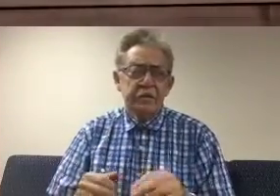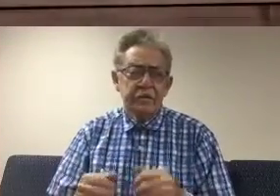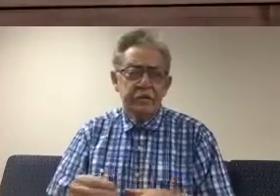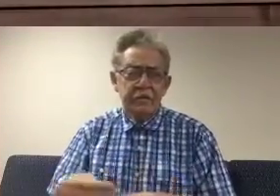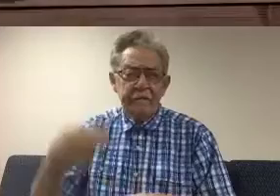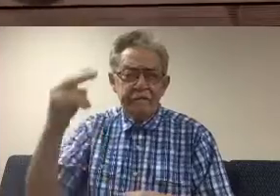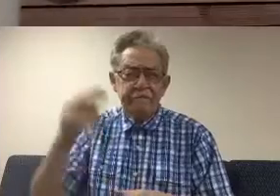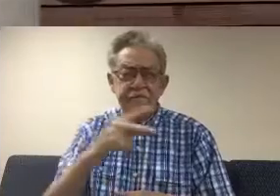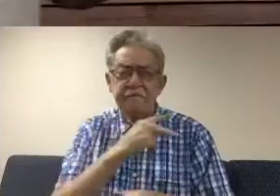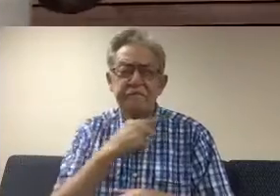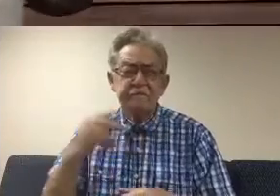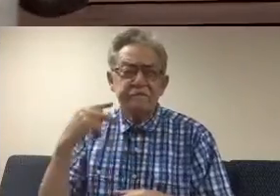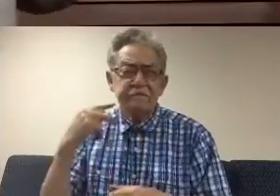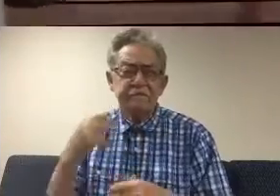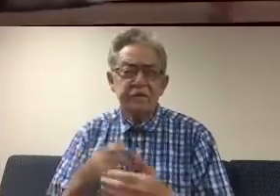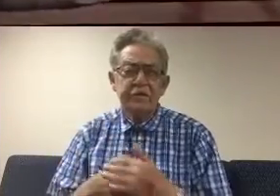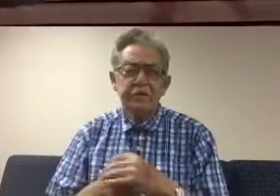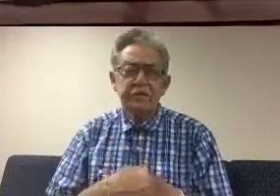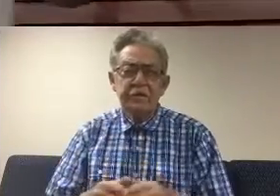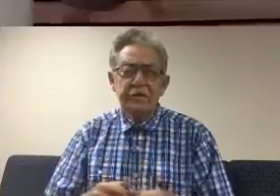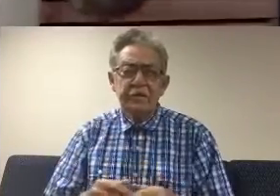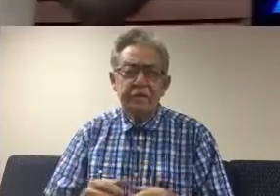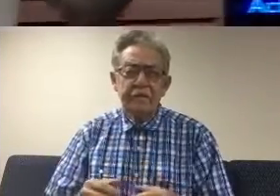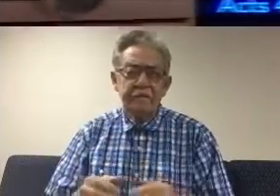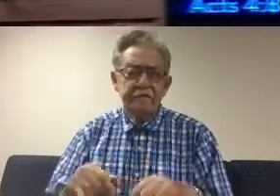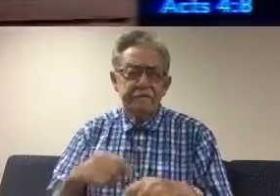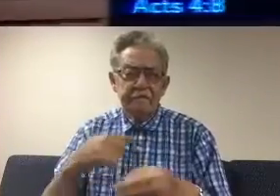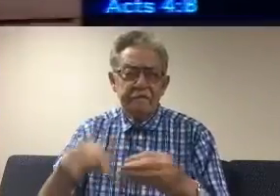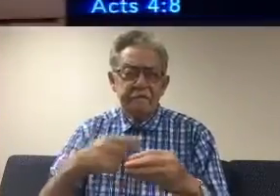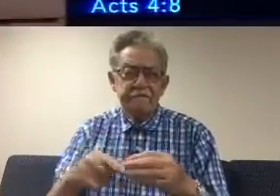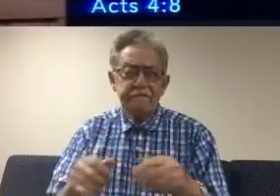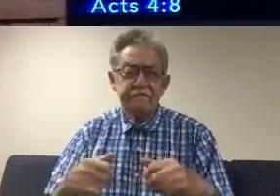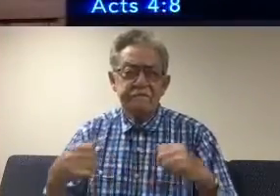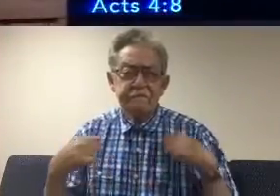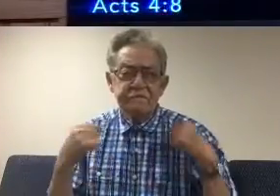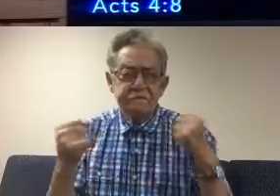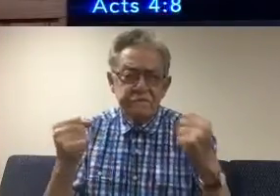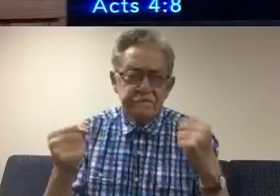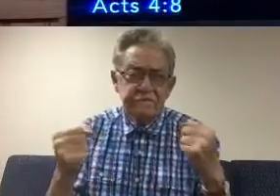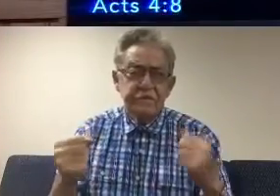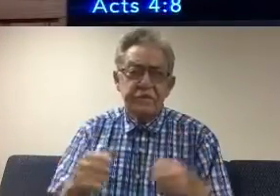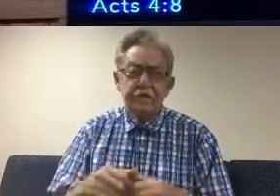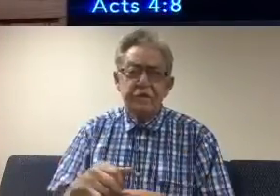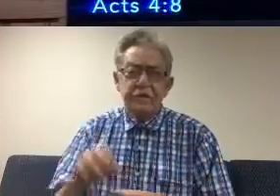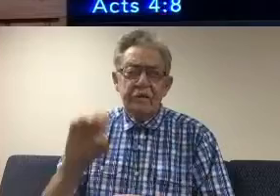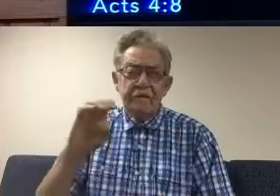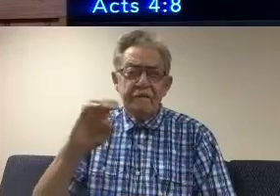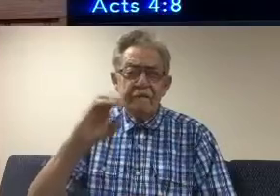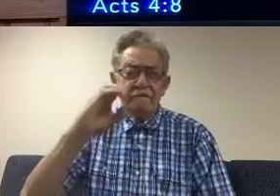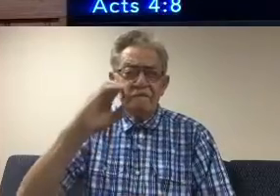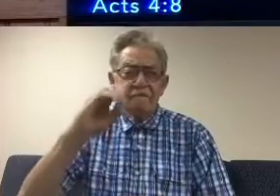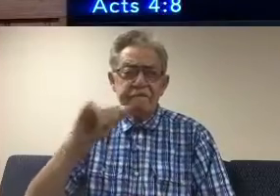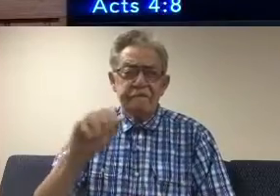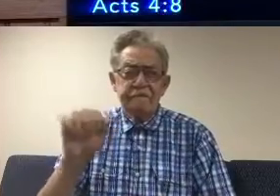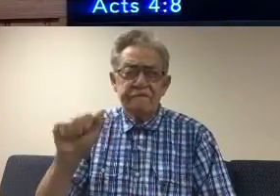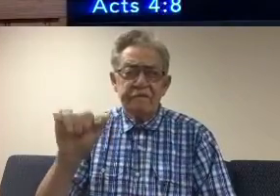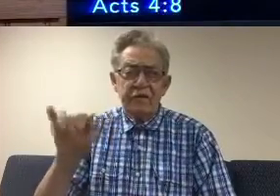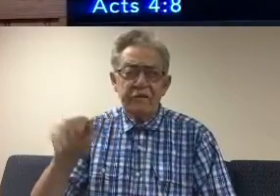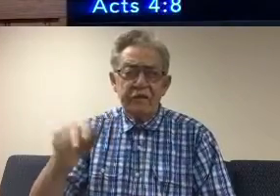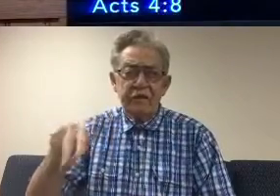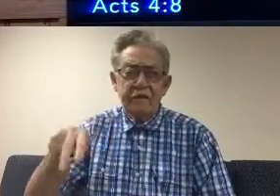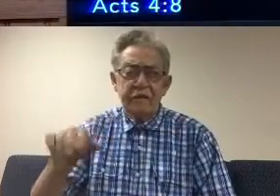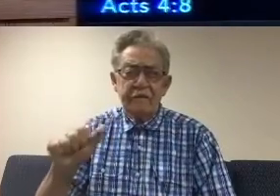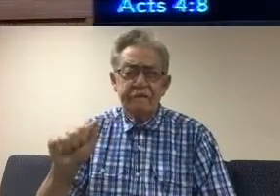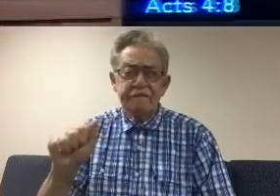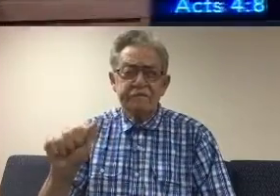high priest. And they're all about power. In fact, Annas will see not only Caiaphas, but you'll see other sons and even a grandson appointed